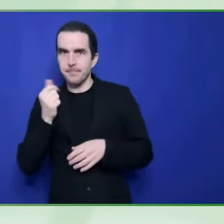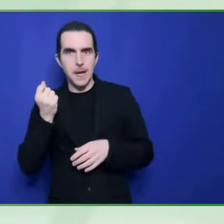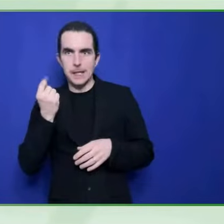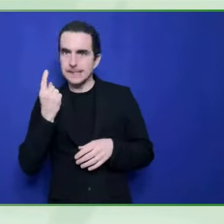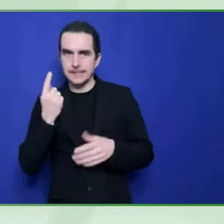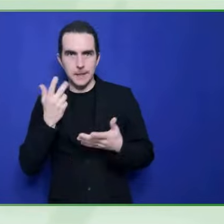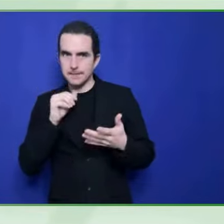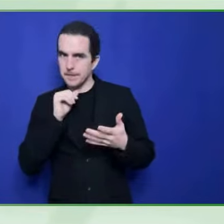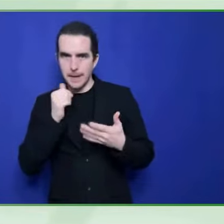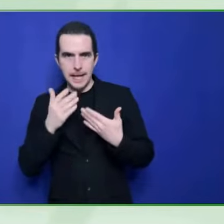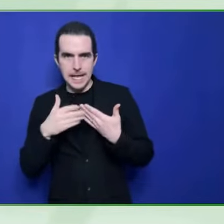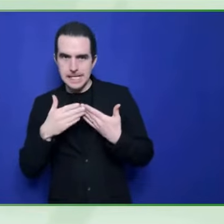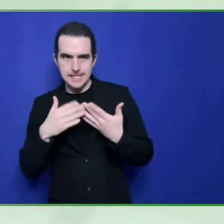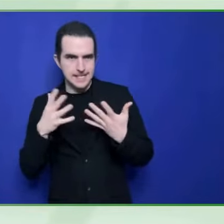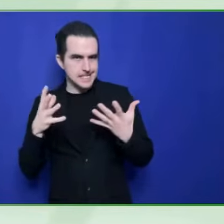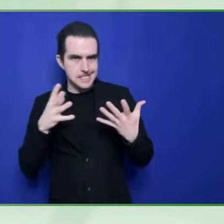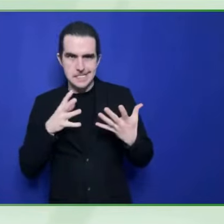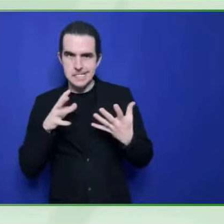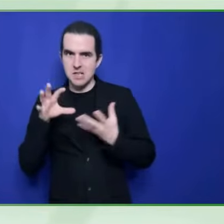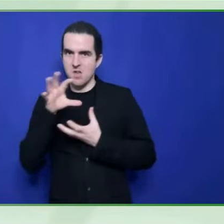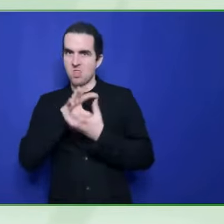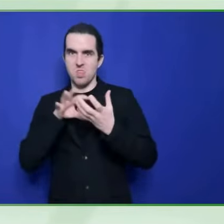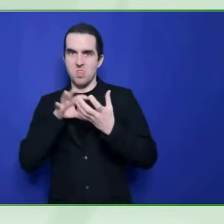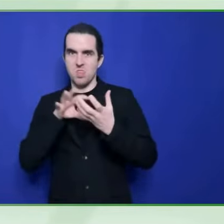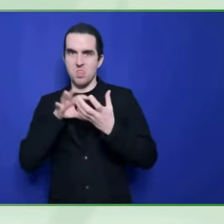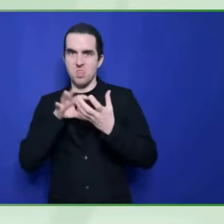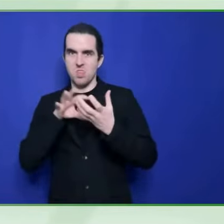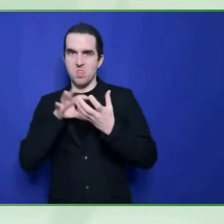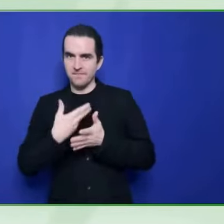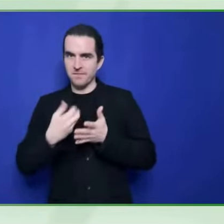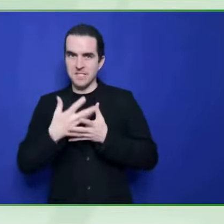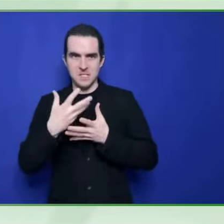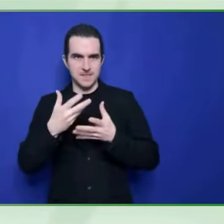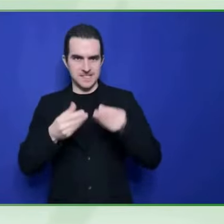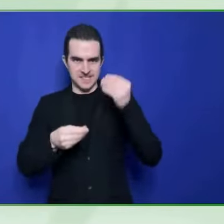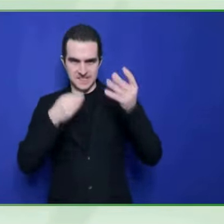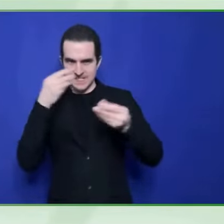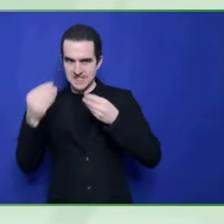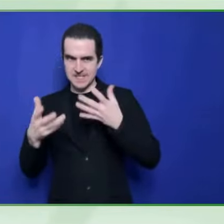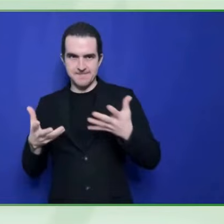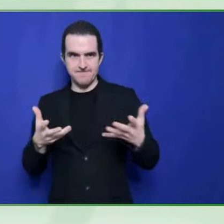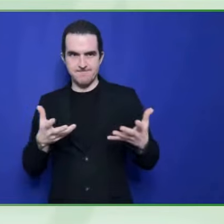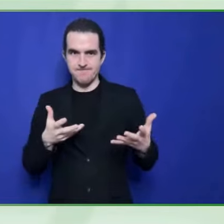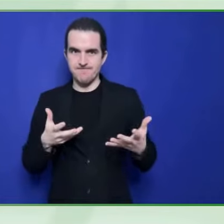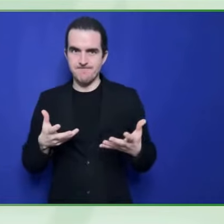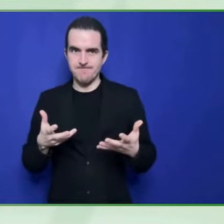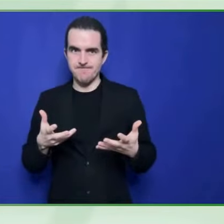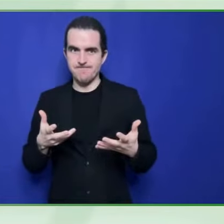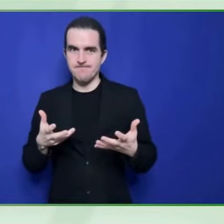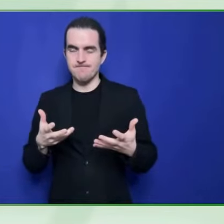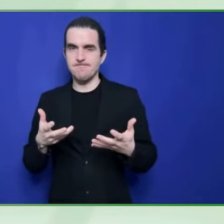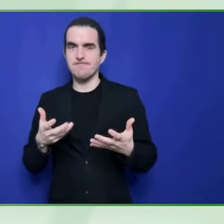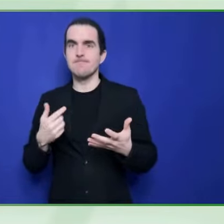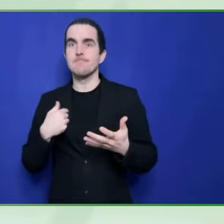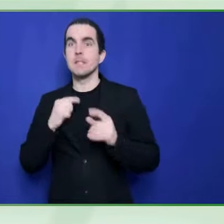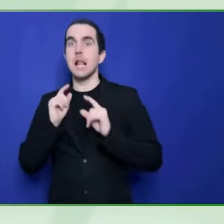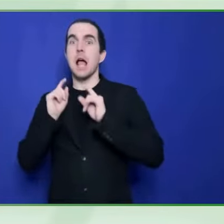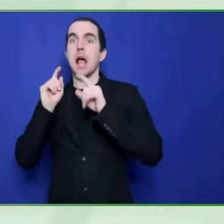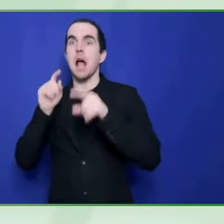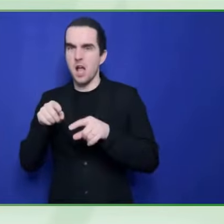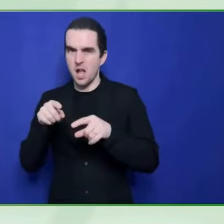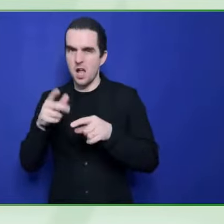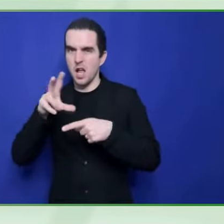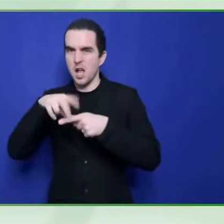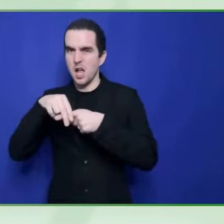easily maintainable and updated. So the information was just lacking. And then on top of that, none of that